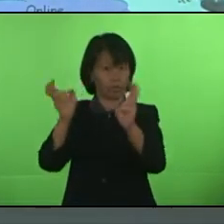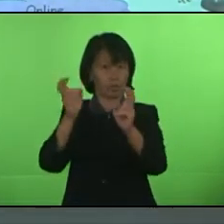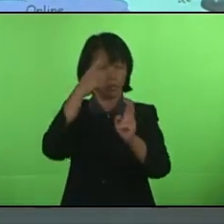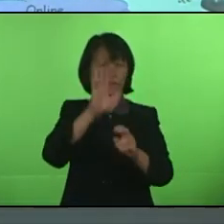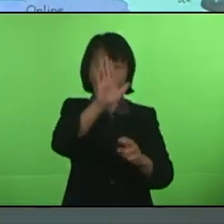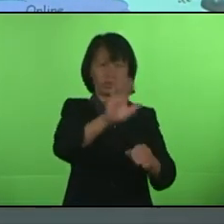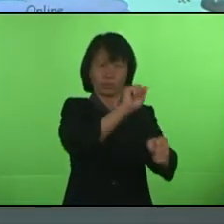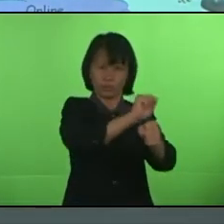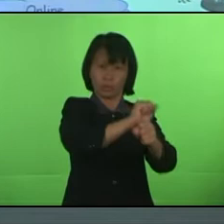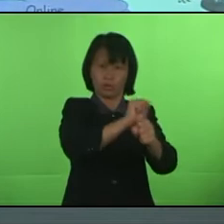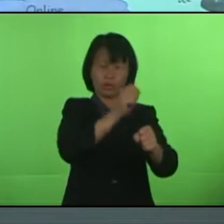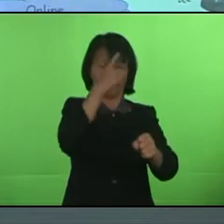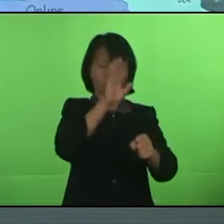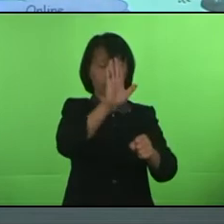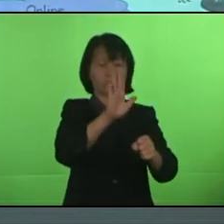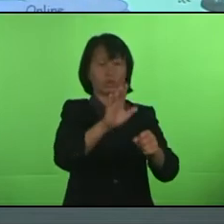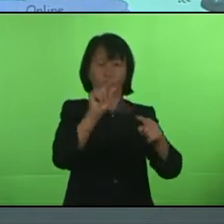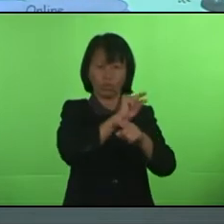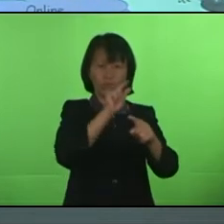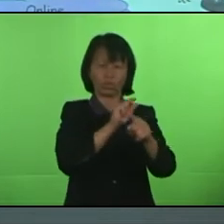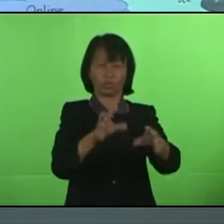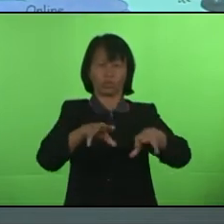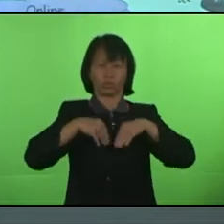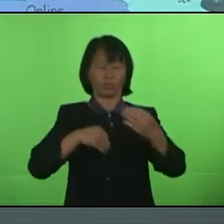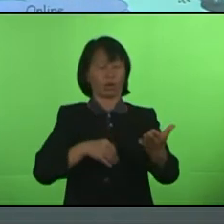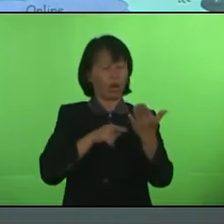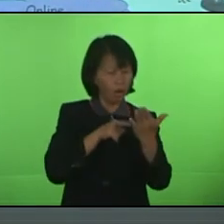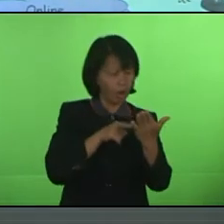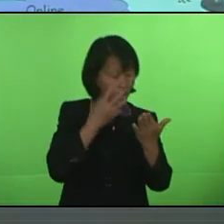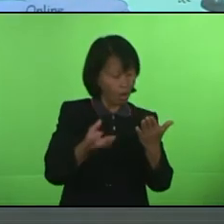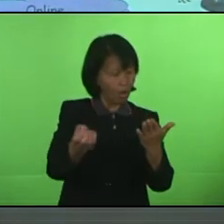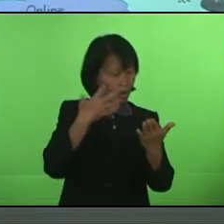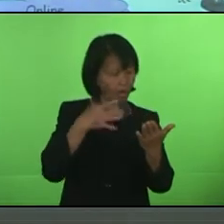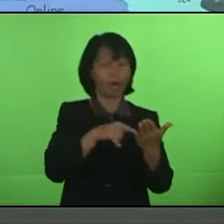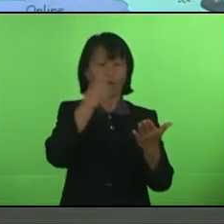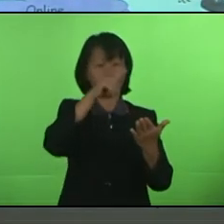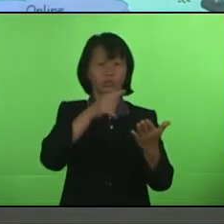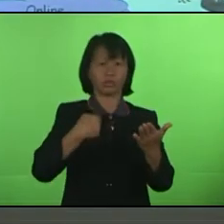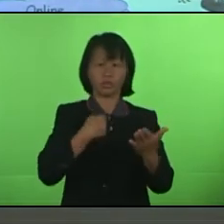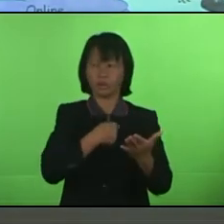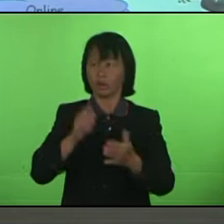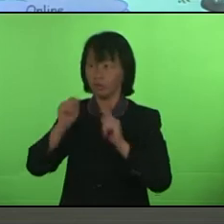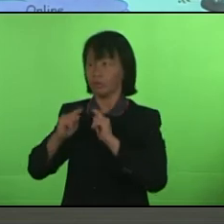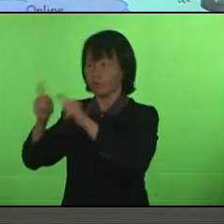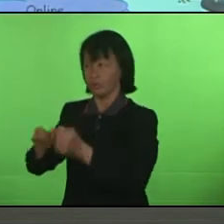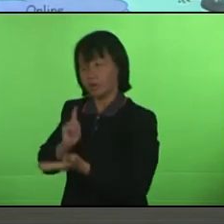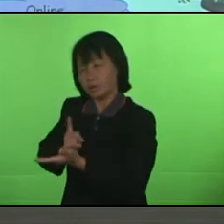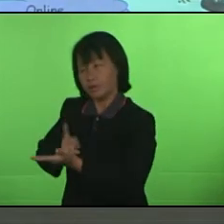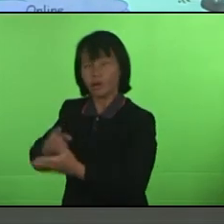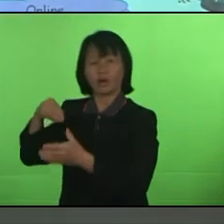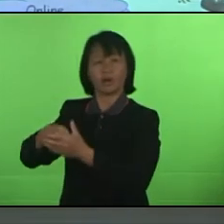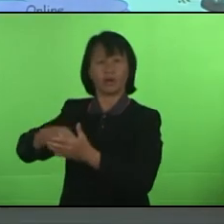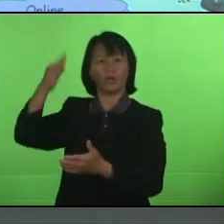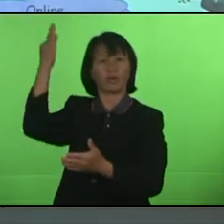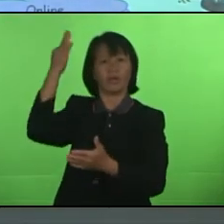to work on, or to use that as a means to discuss on the forum with